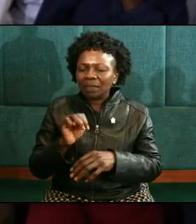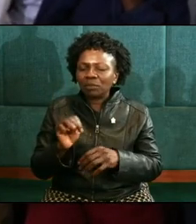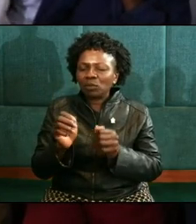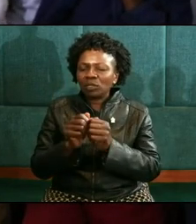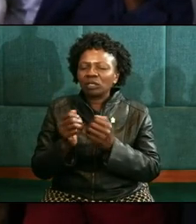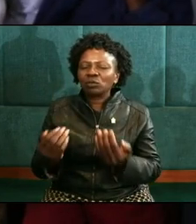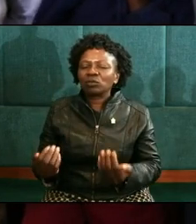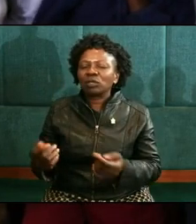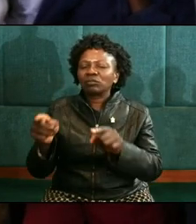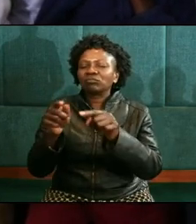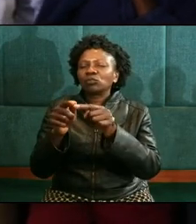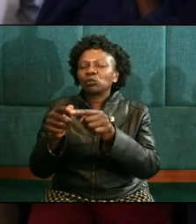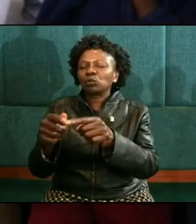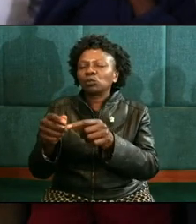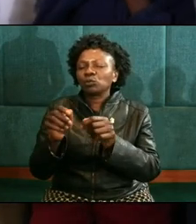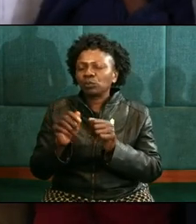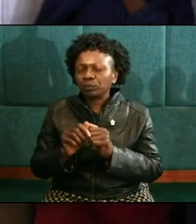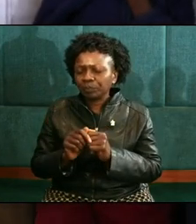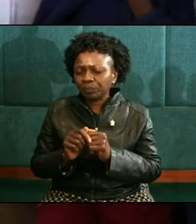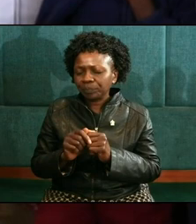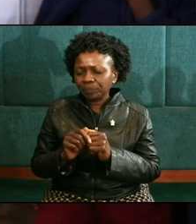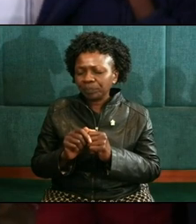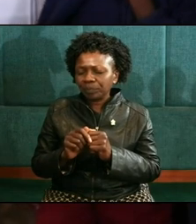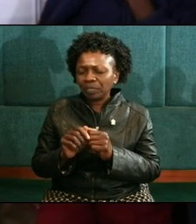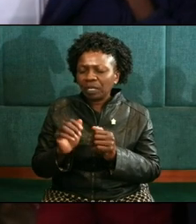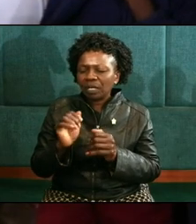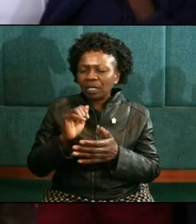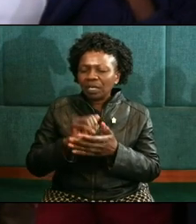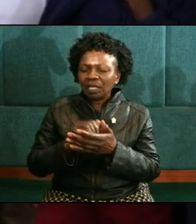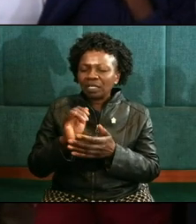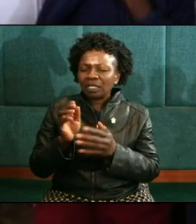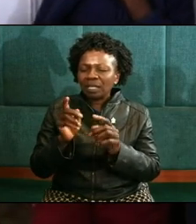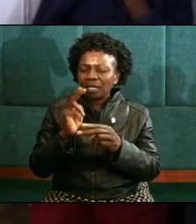with children too. Amen. It is in the